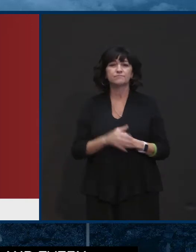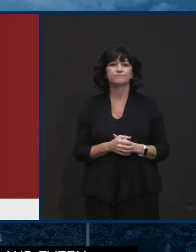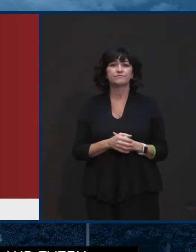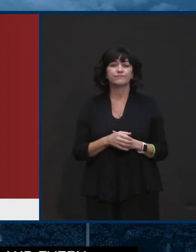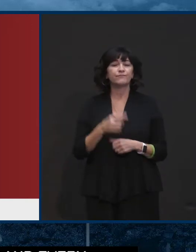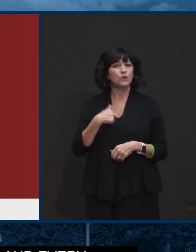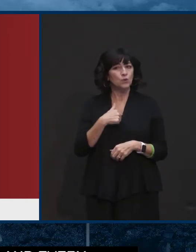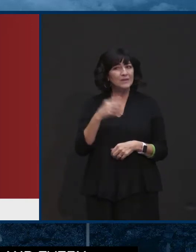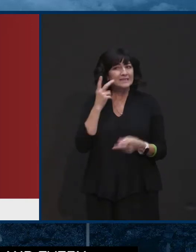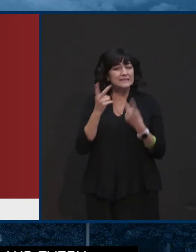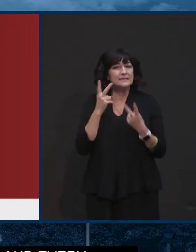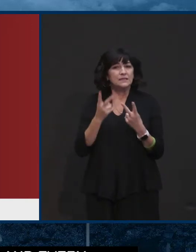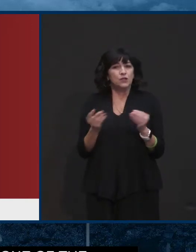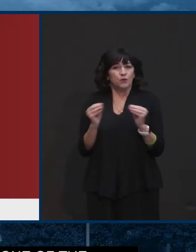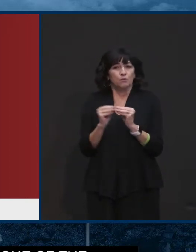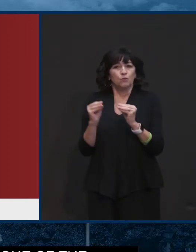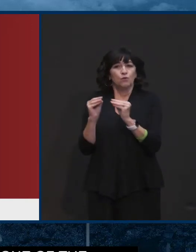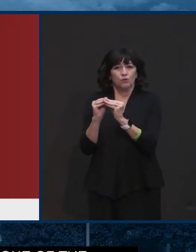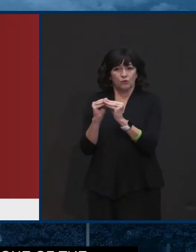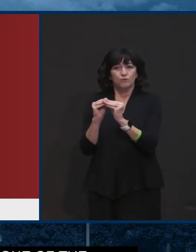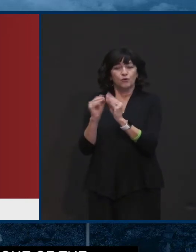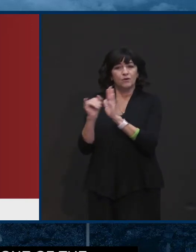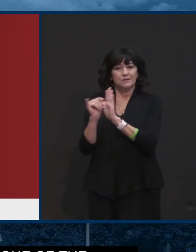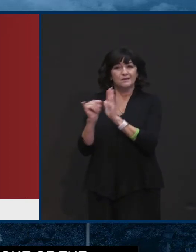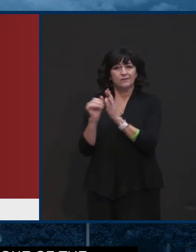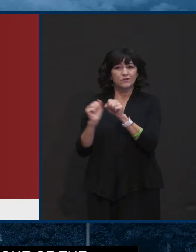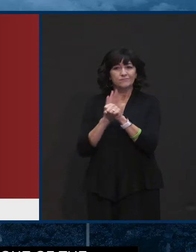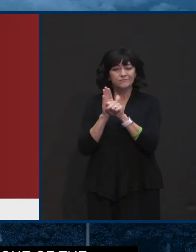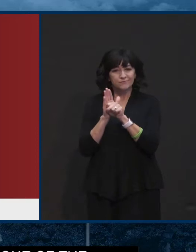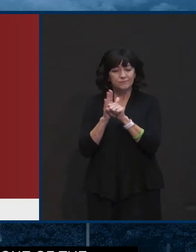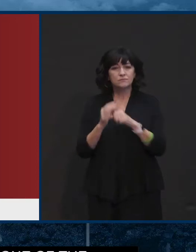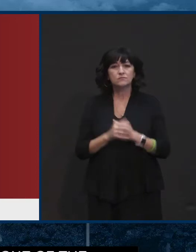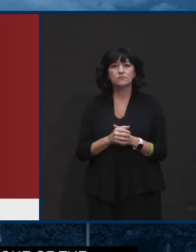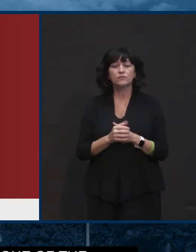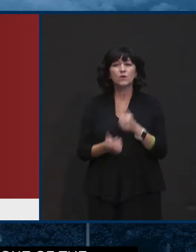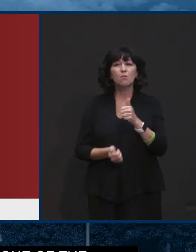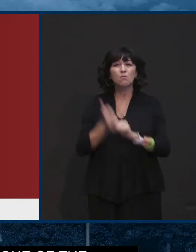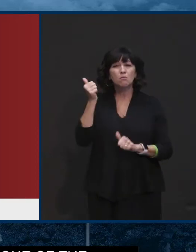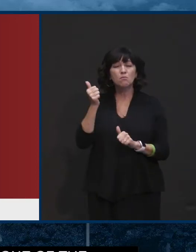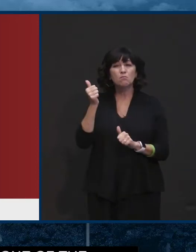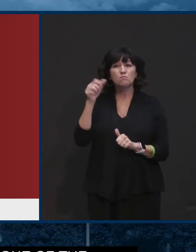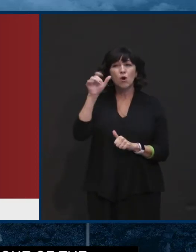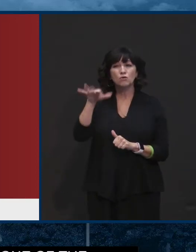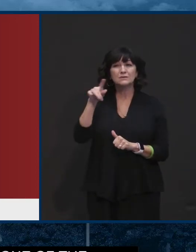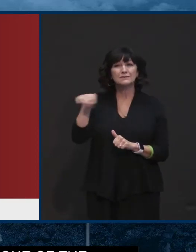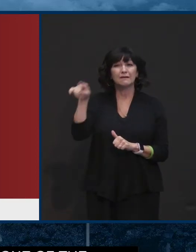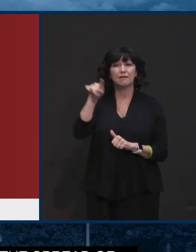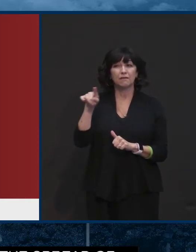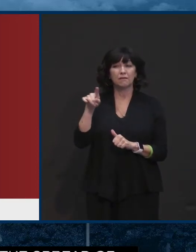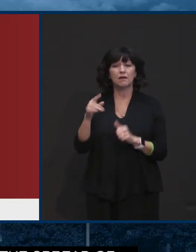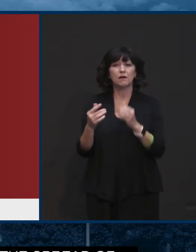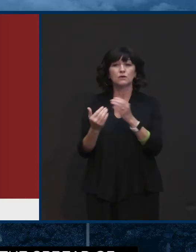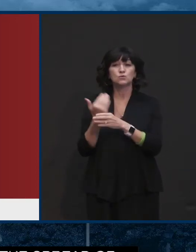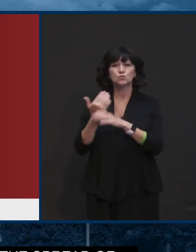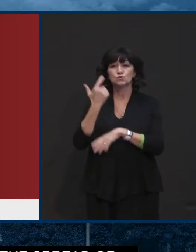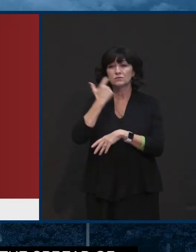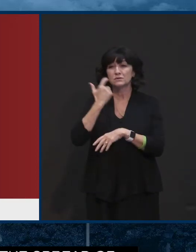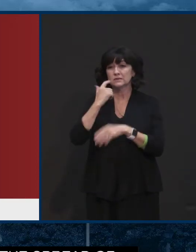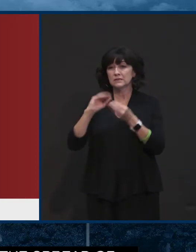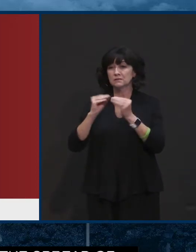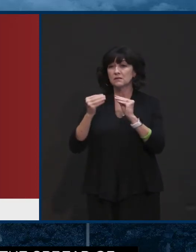cases. We'll go over that data in a minute. Most of it is in Sussex County, and we need to get the message